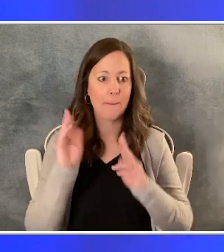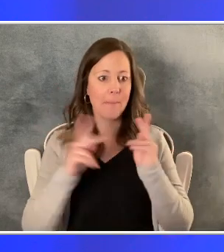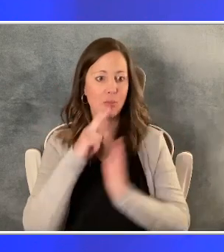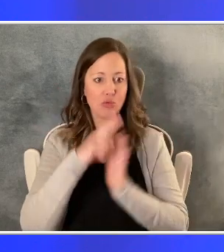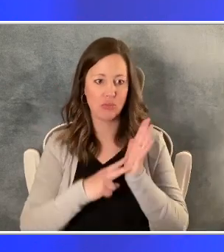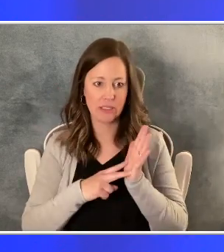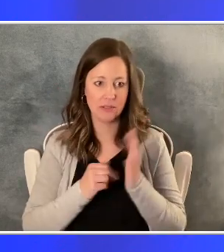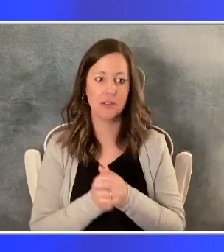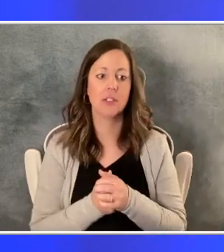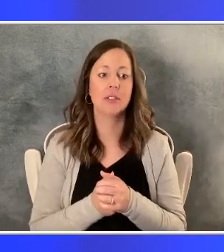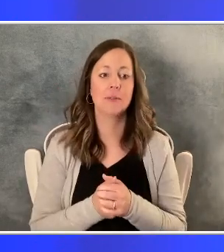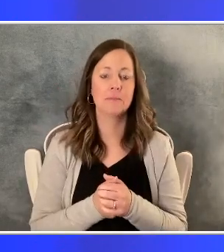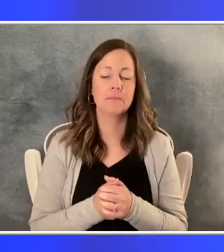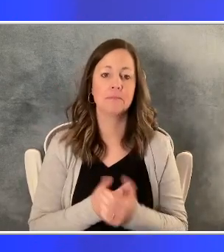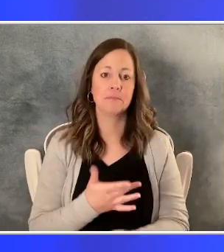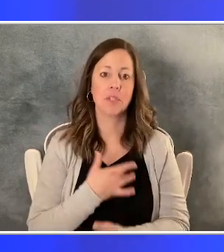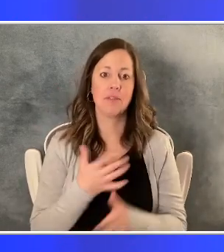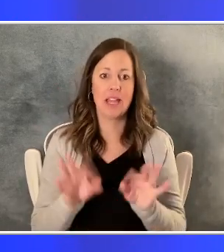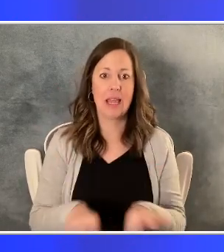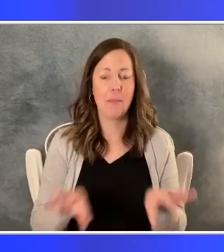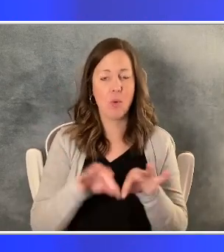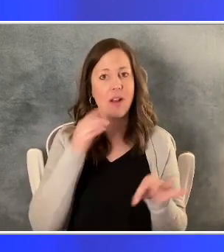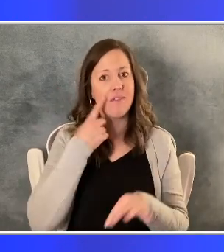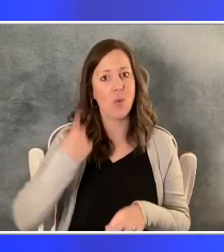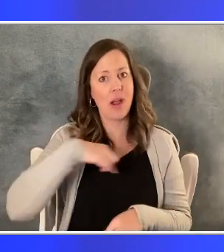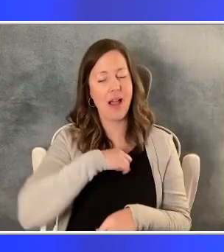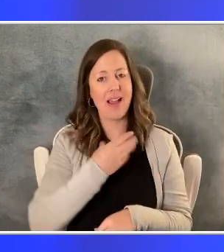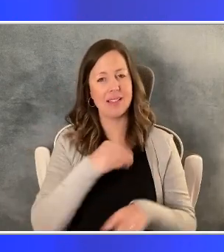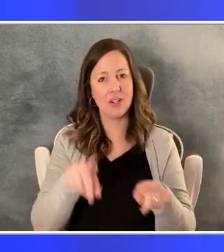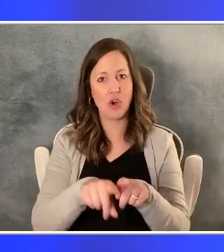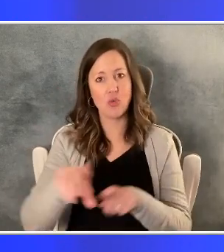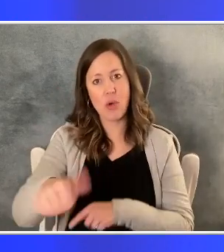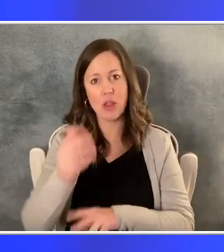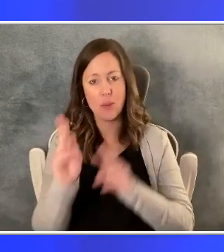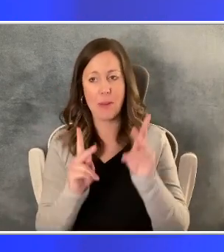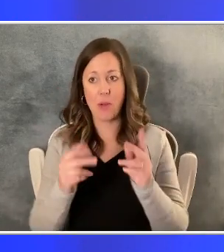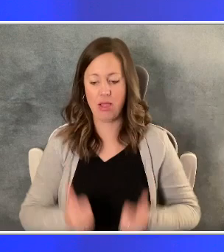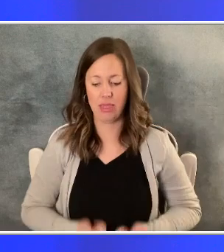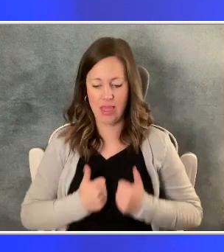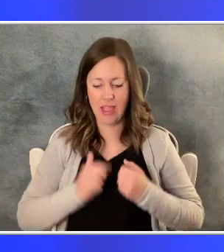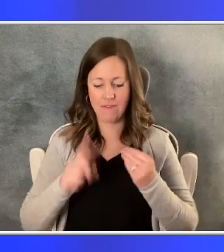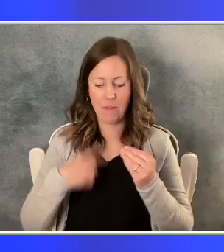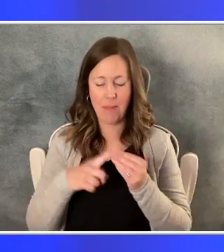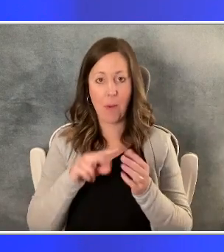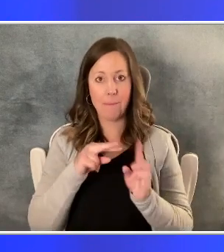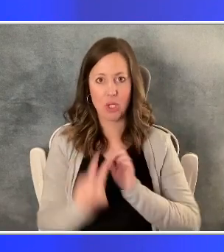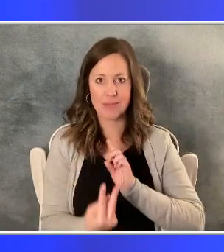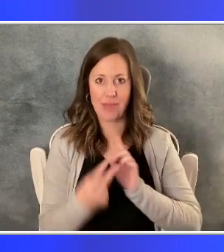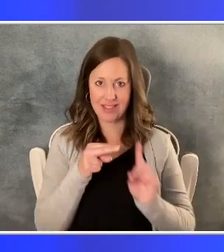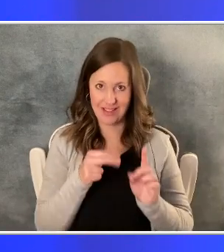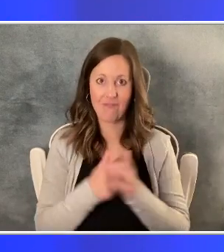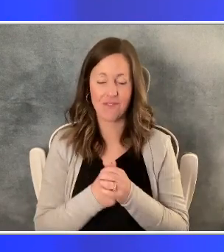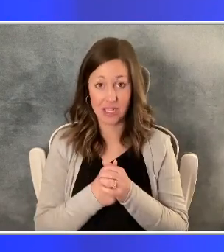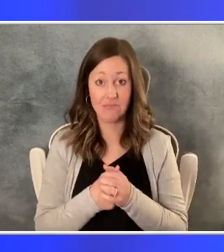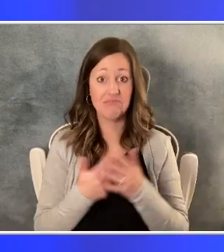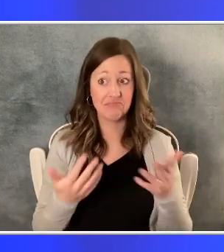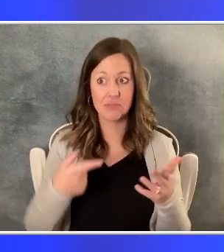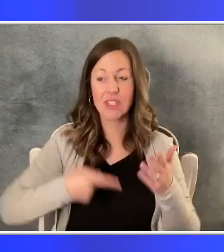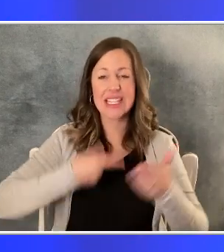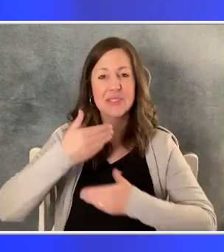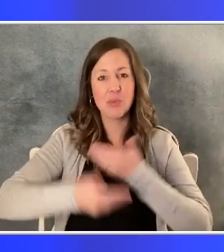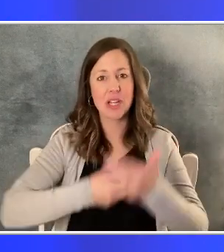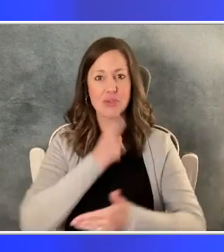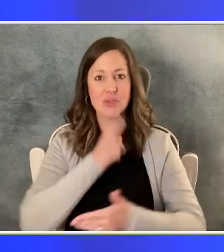for us, but also other people, that life should always be about perspective. We have gone through this whole process with, after the